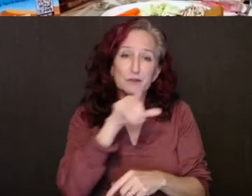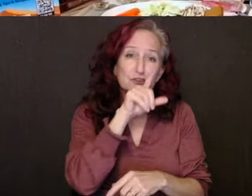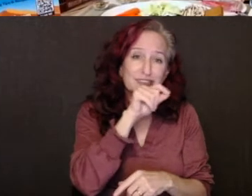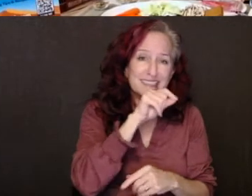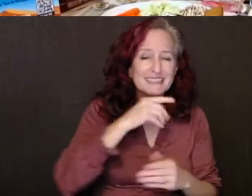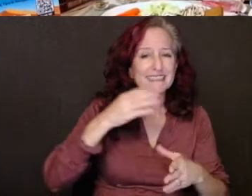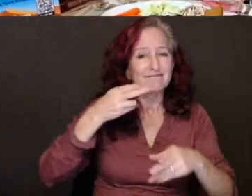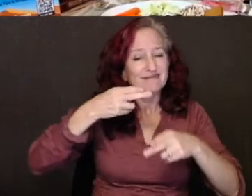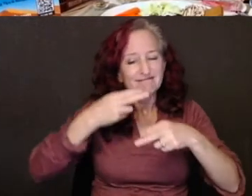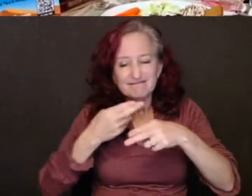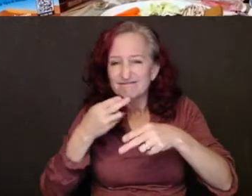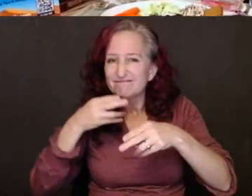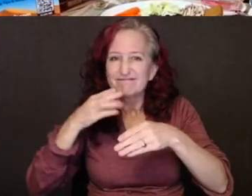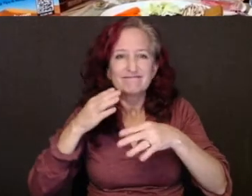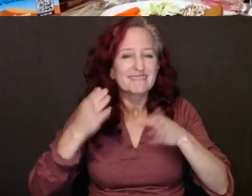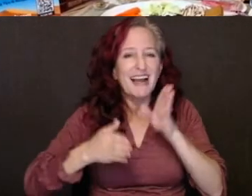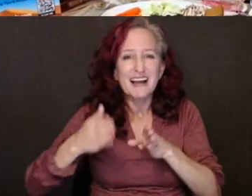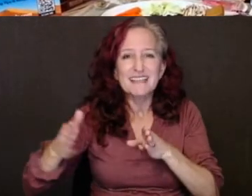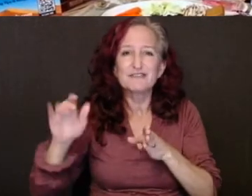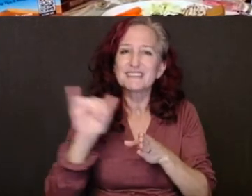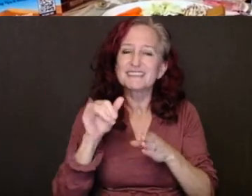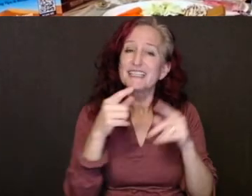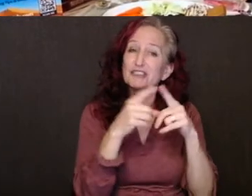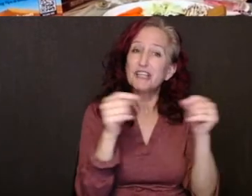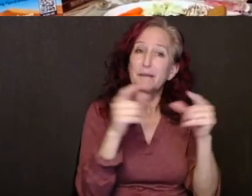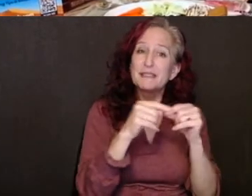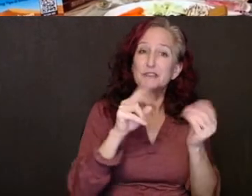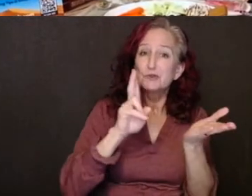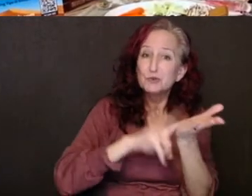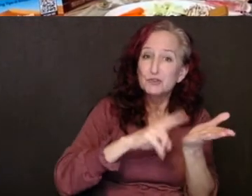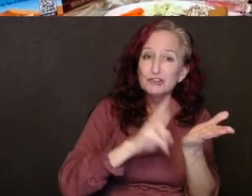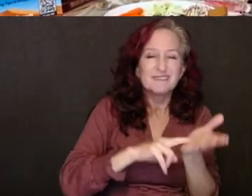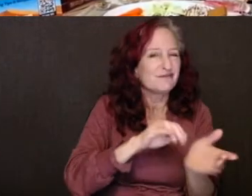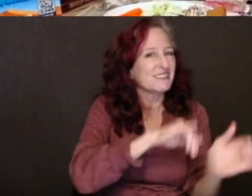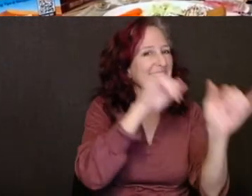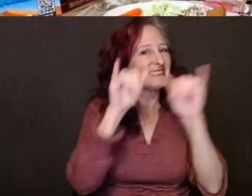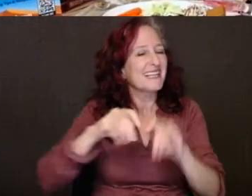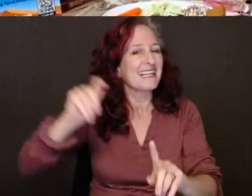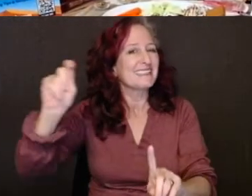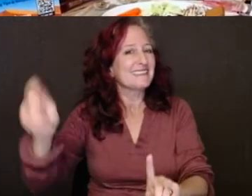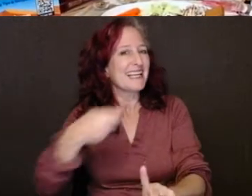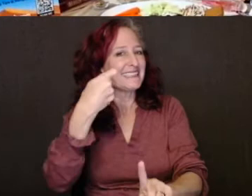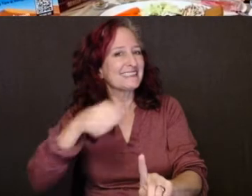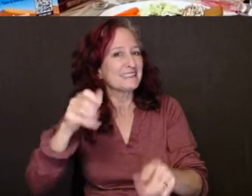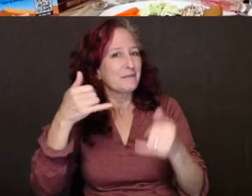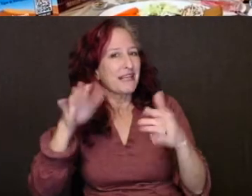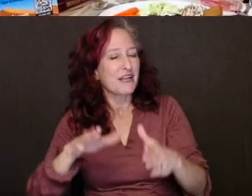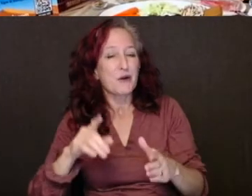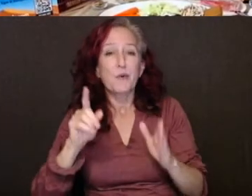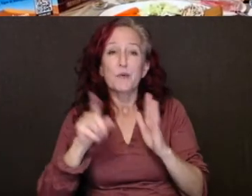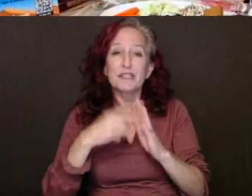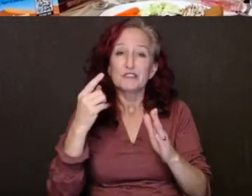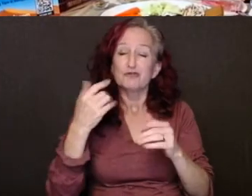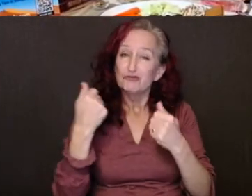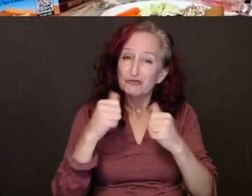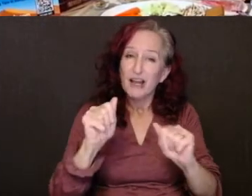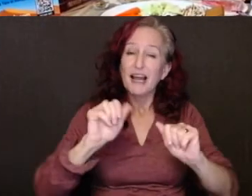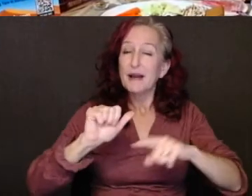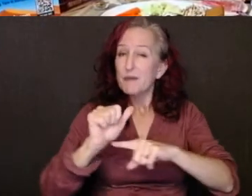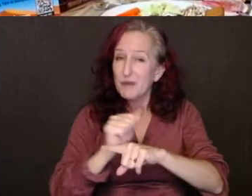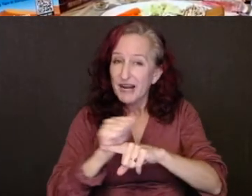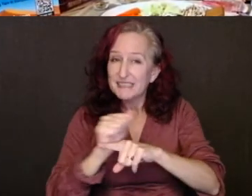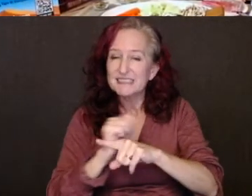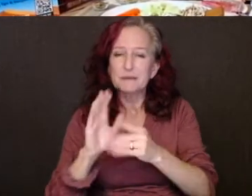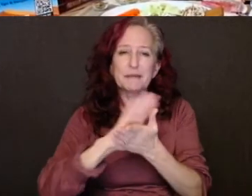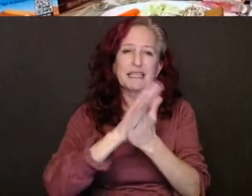and work and as a backup, a chef, a sous chef, and a kitchen assistant,